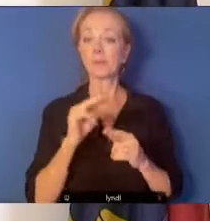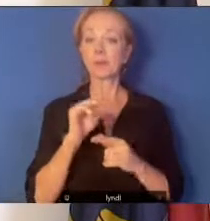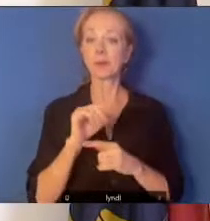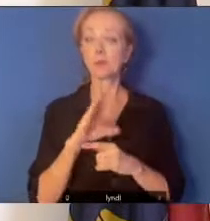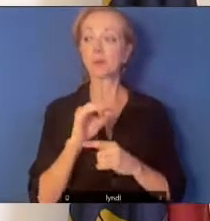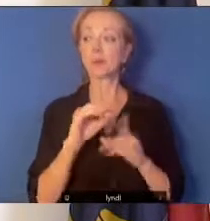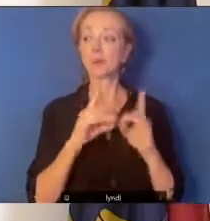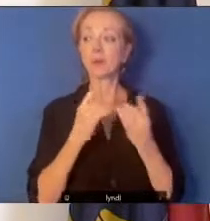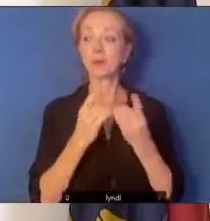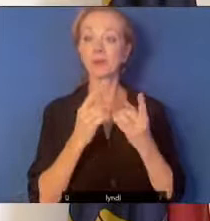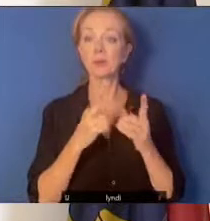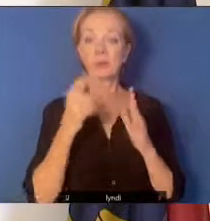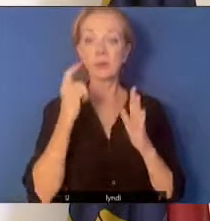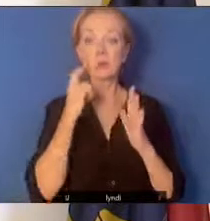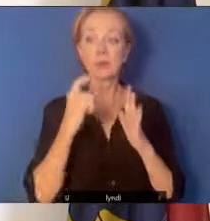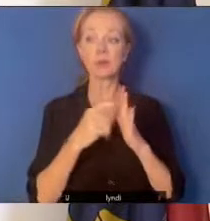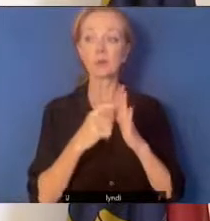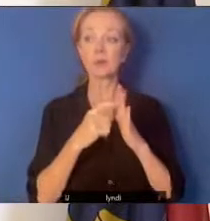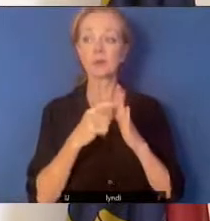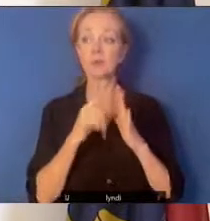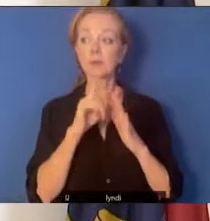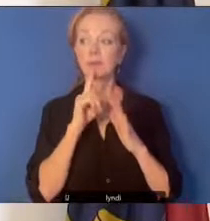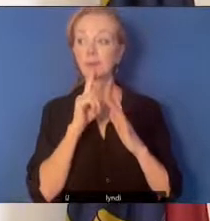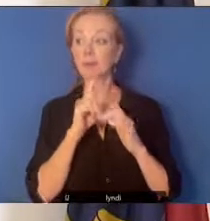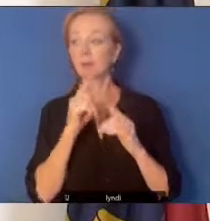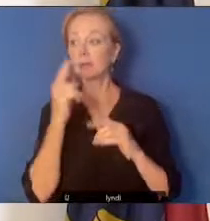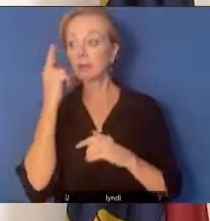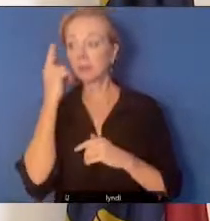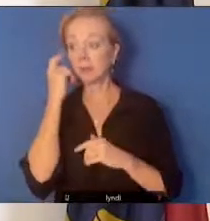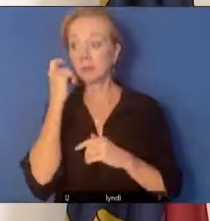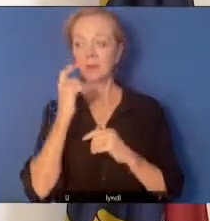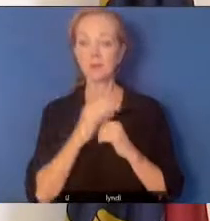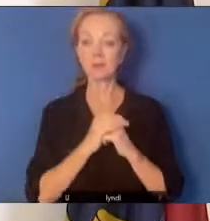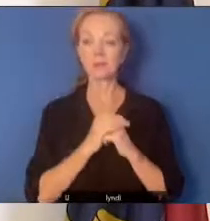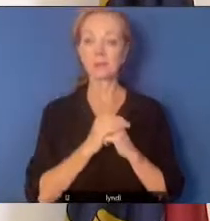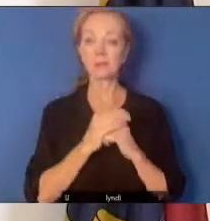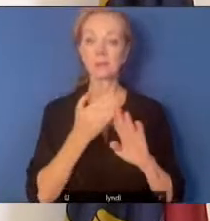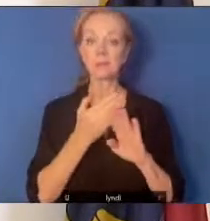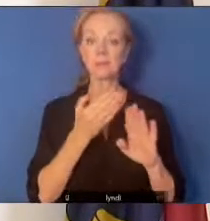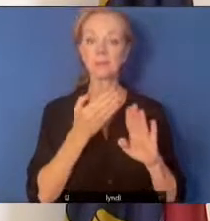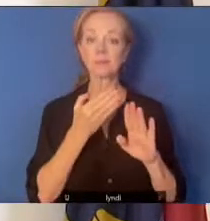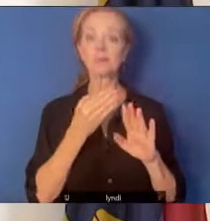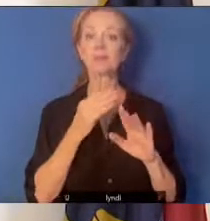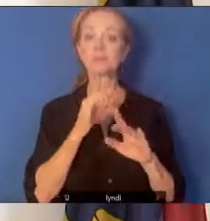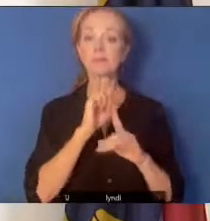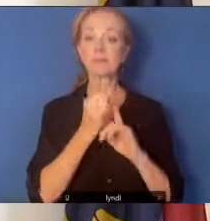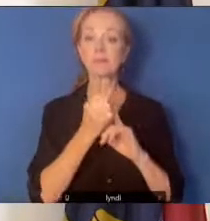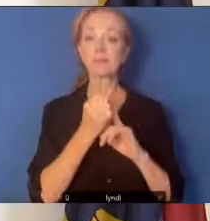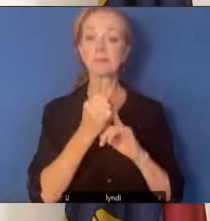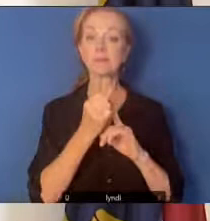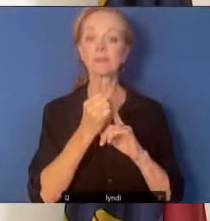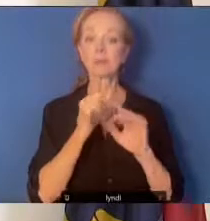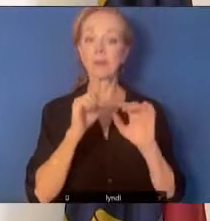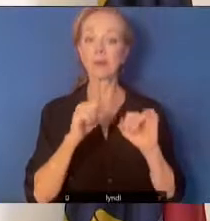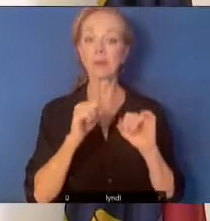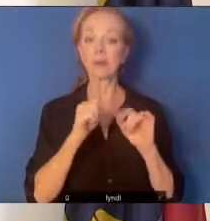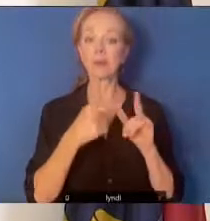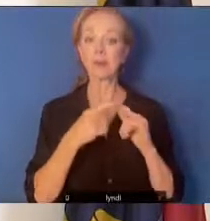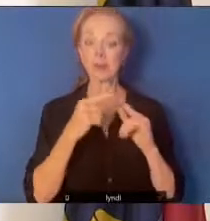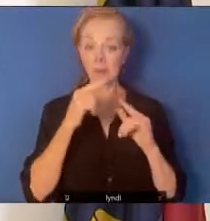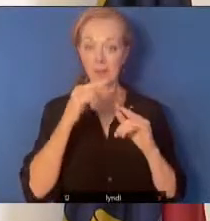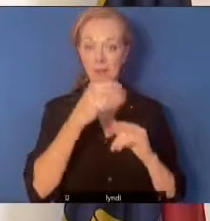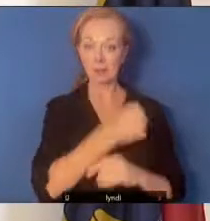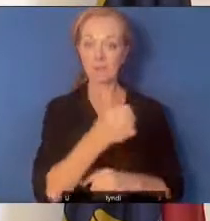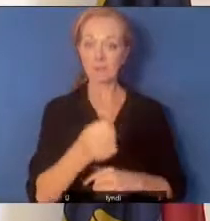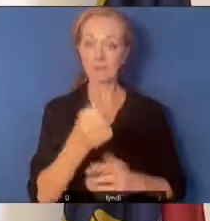immediately recognized as this being the suspect from a previous case, and they were able to take him into custody.